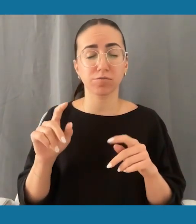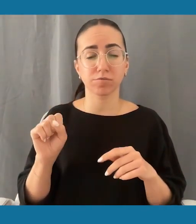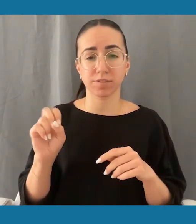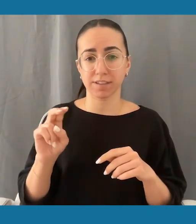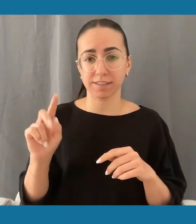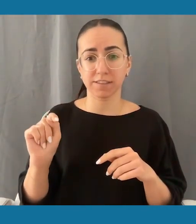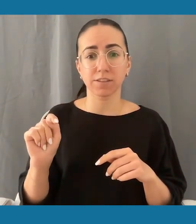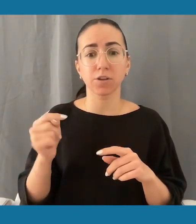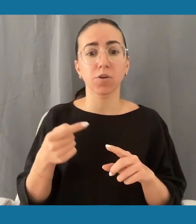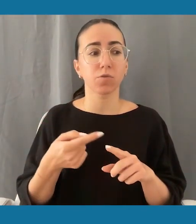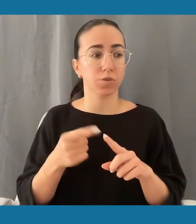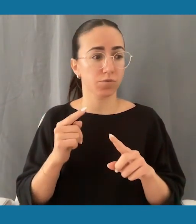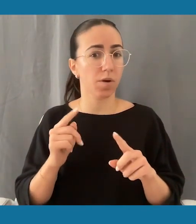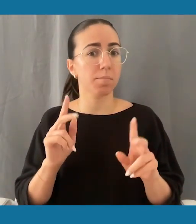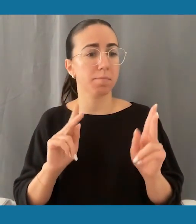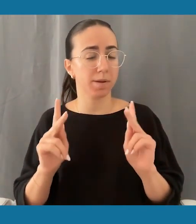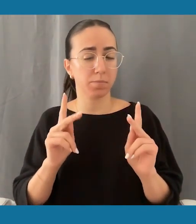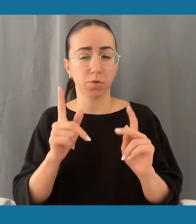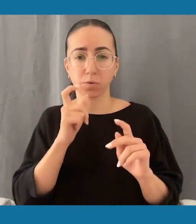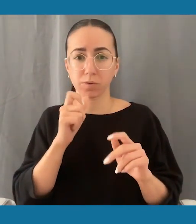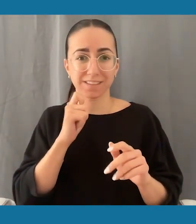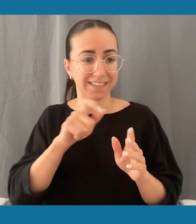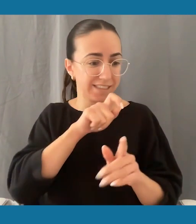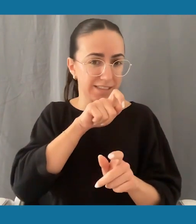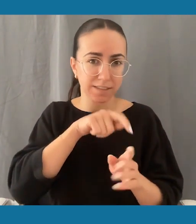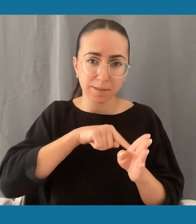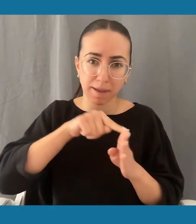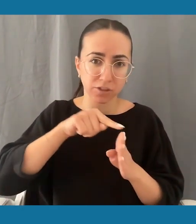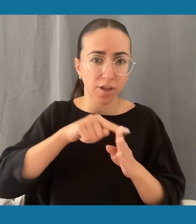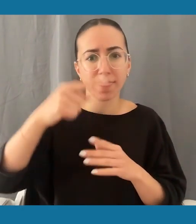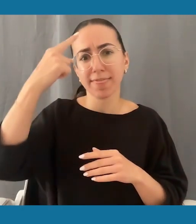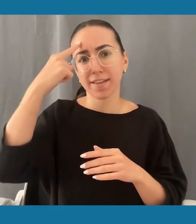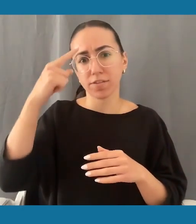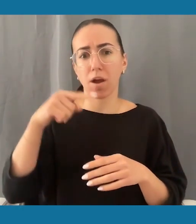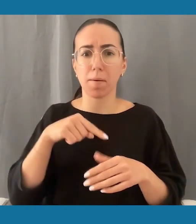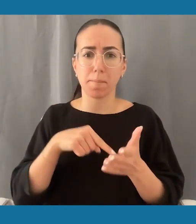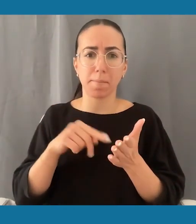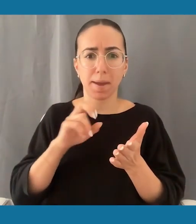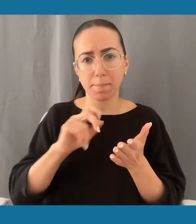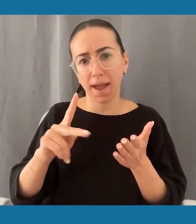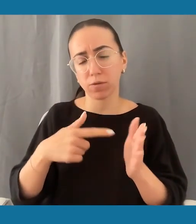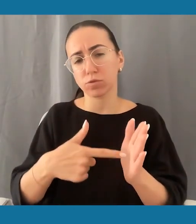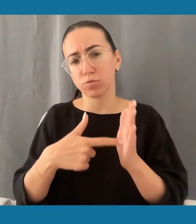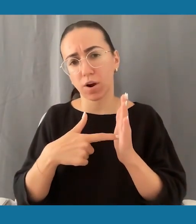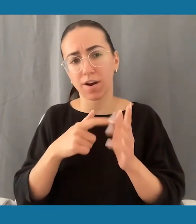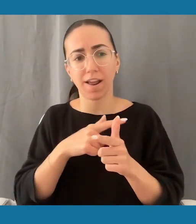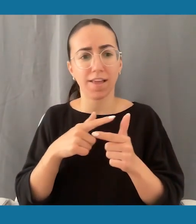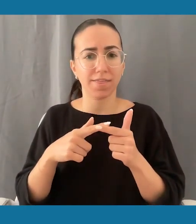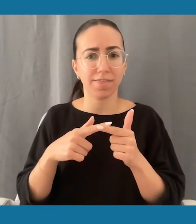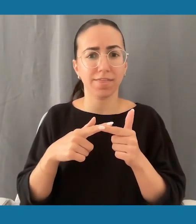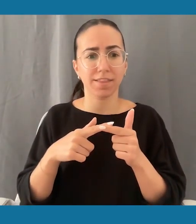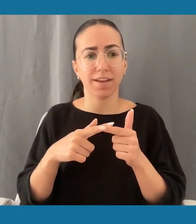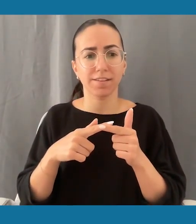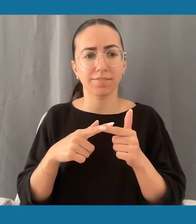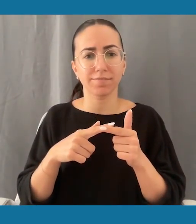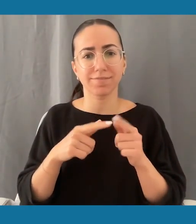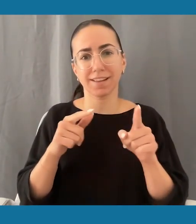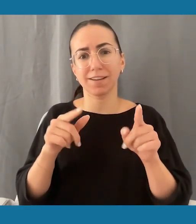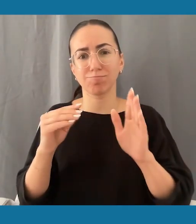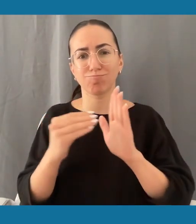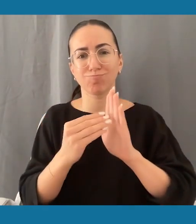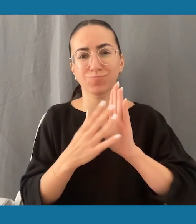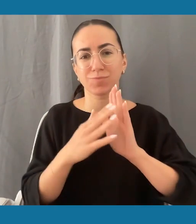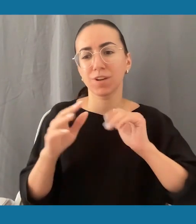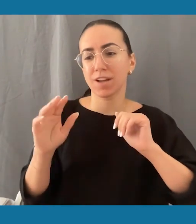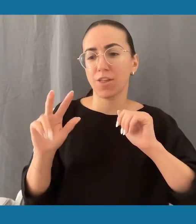by persons who didn't specialize in this area. They thought a payback provision was required, and they put it into a third-party